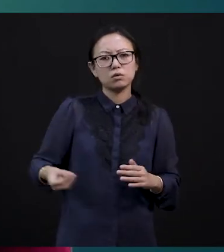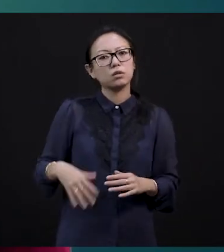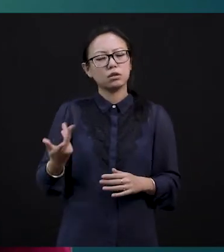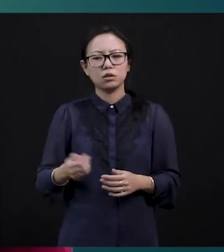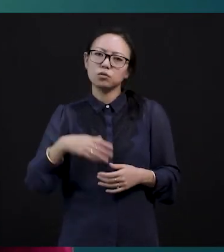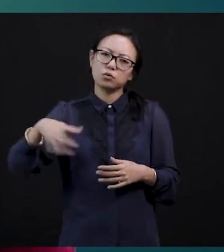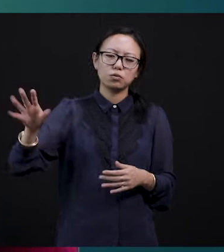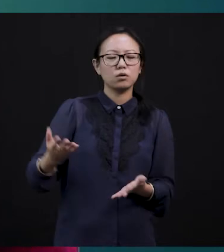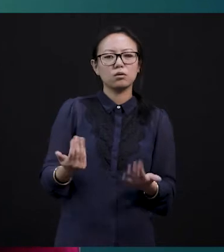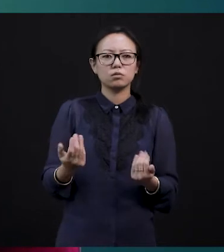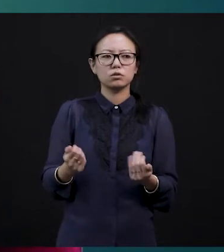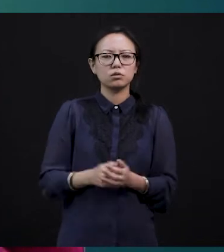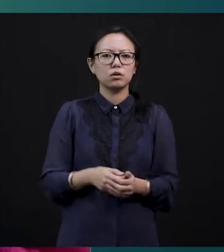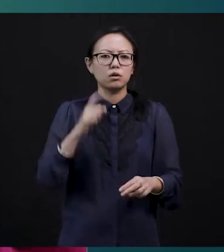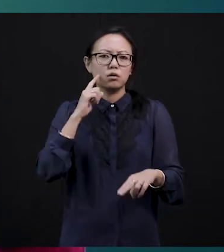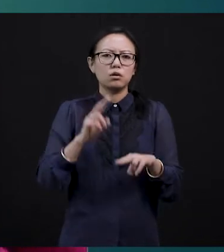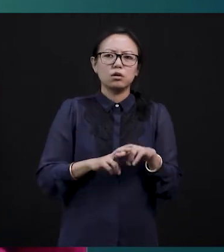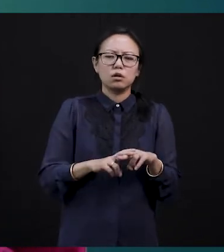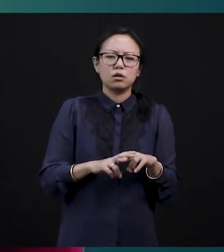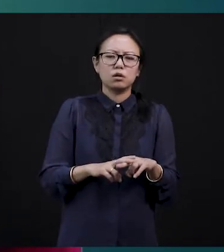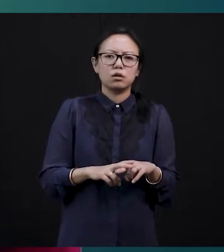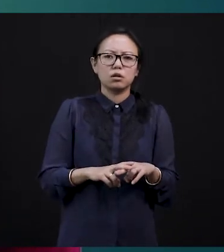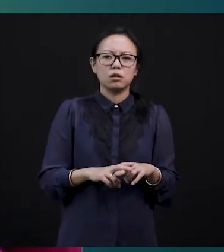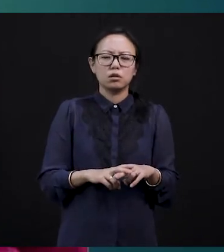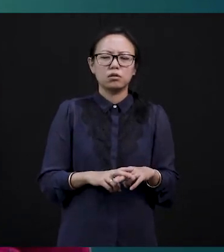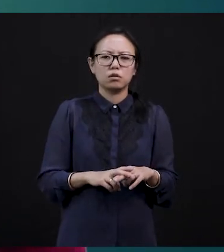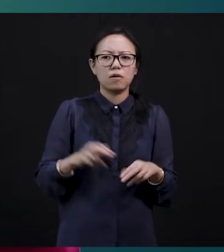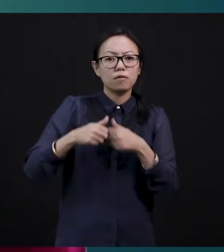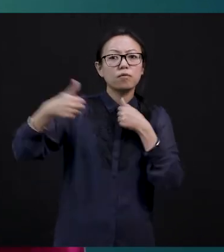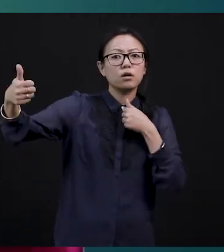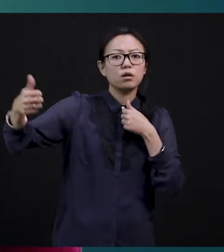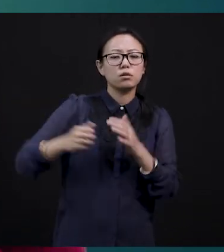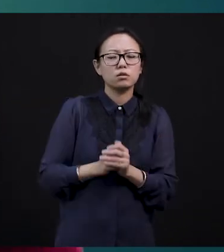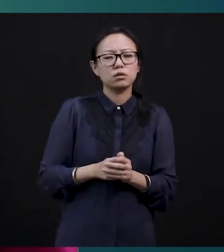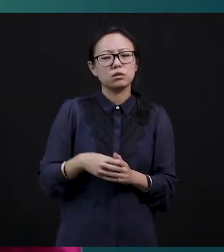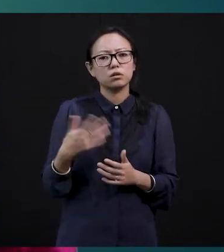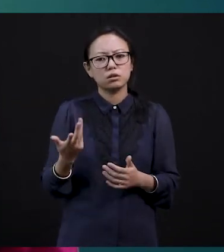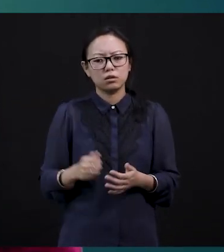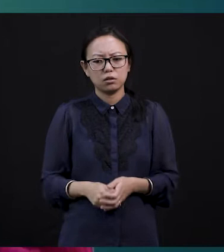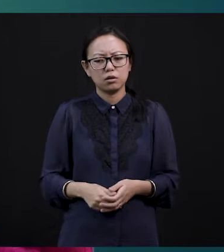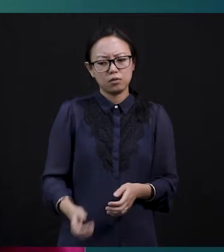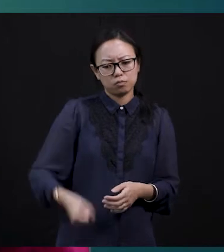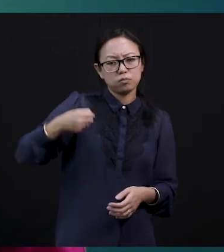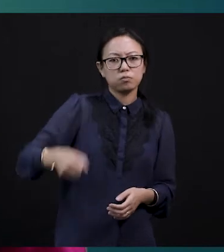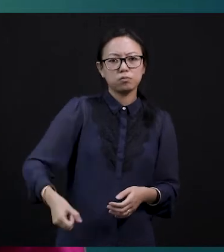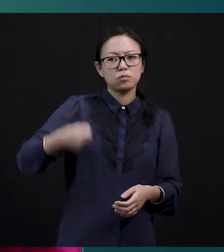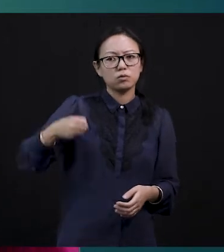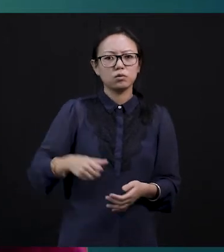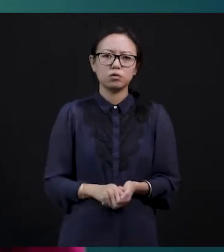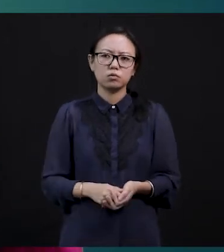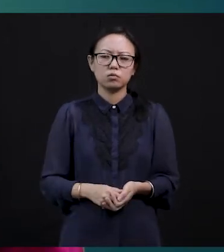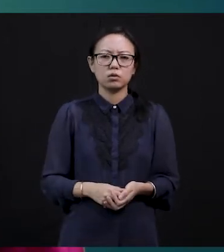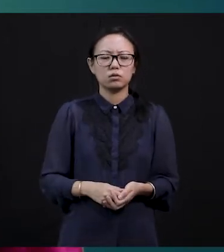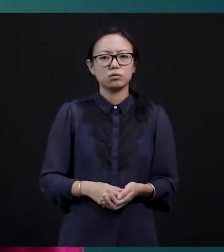the marketplace, I can travel in an auto, or I can go by foot or in a rickshaw, and it's convenient to me, I